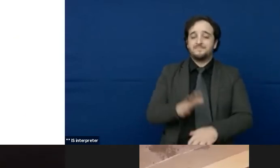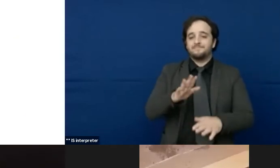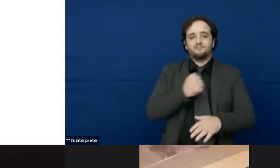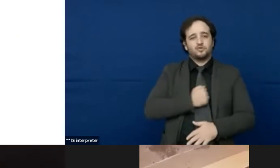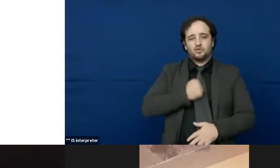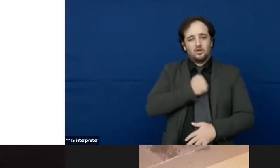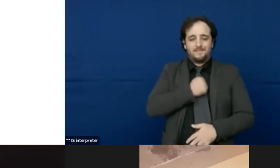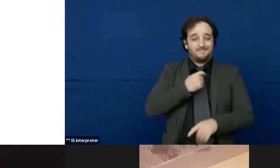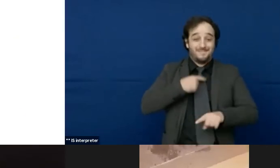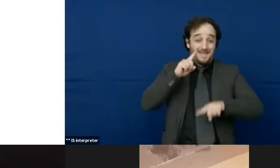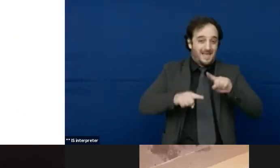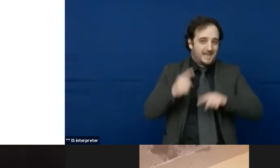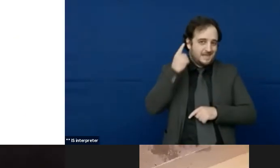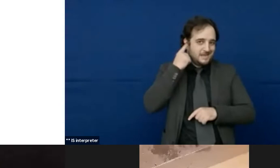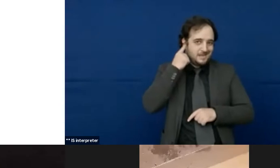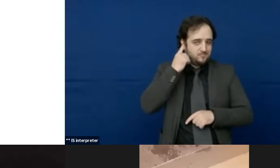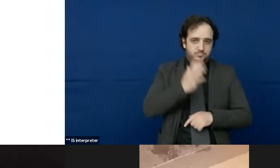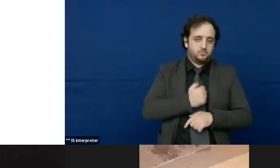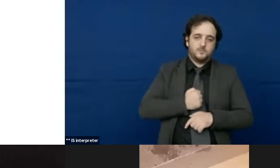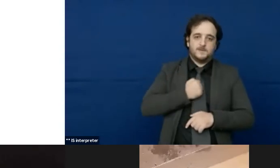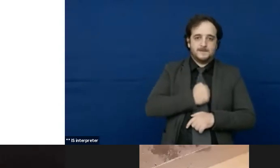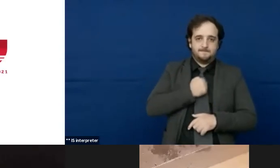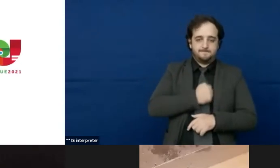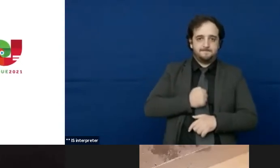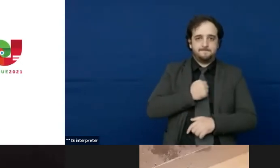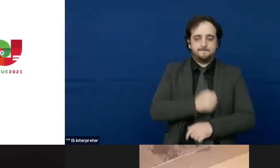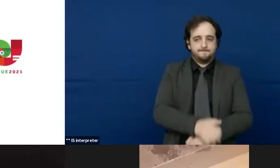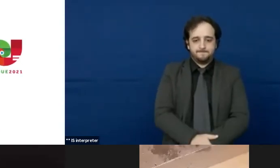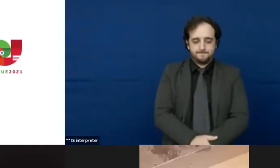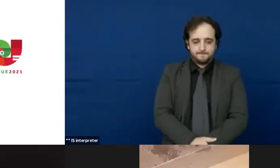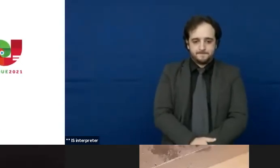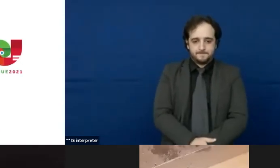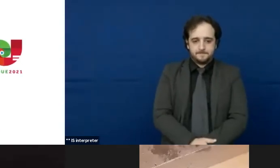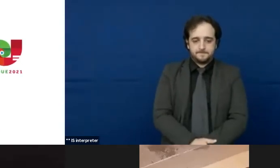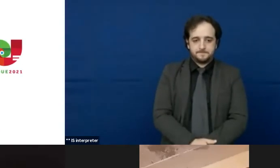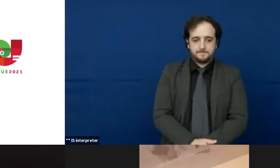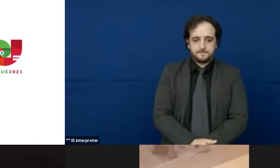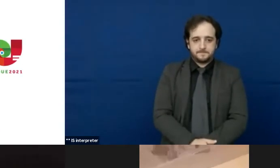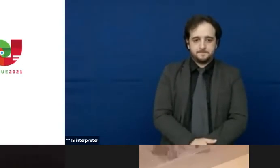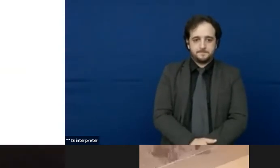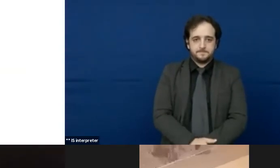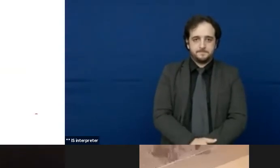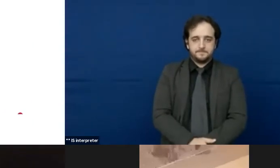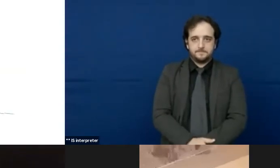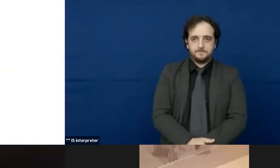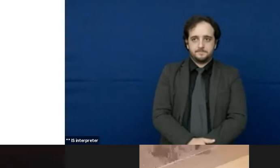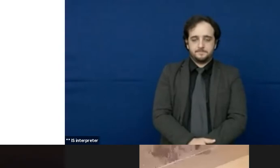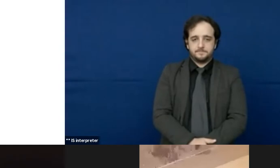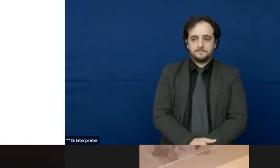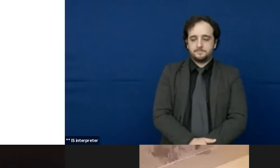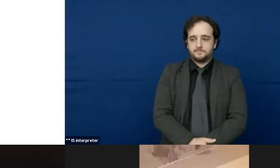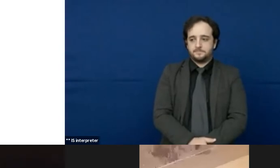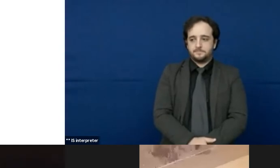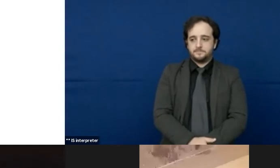have developed strong tools response to COVID, including using digital and remote communication